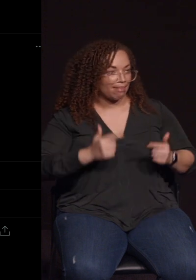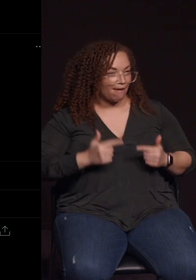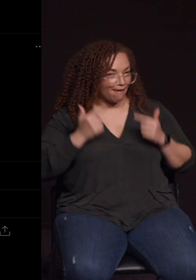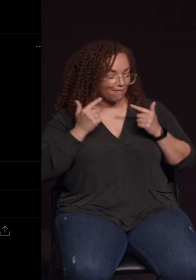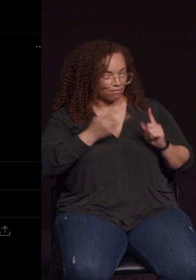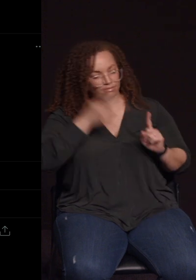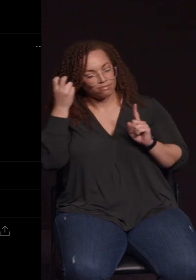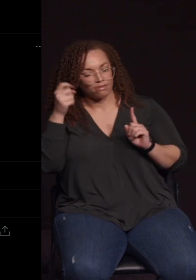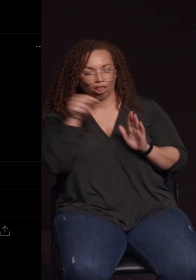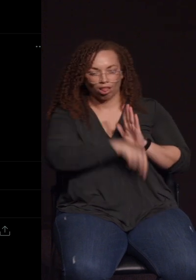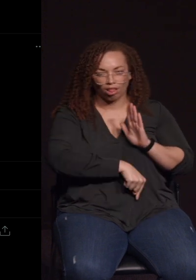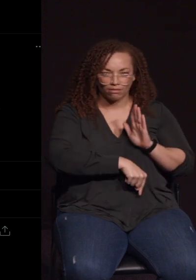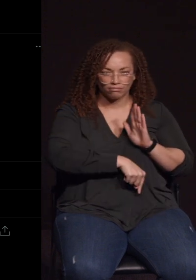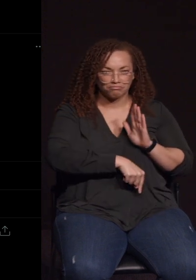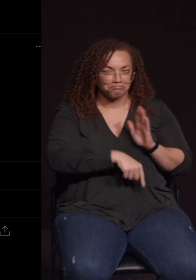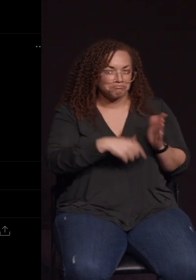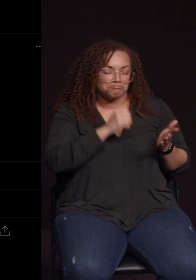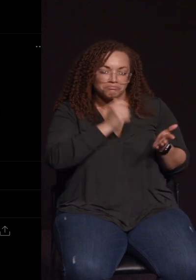any investigation.